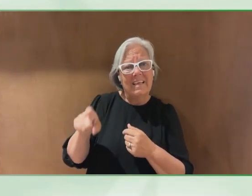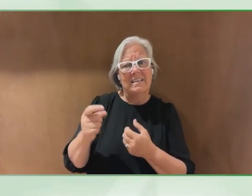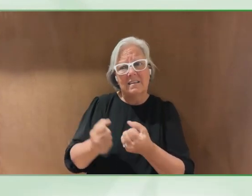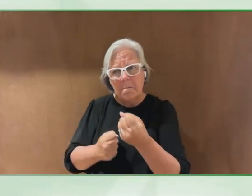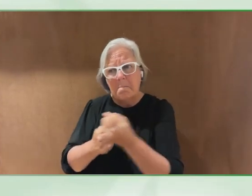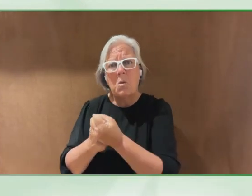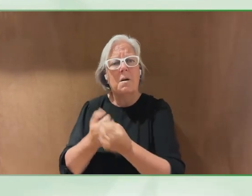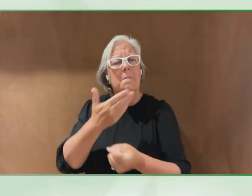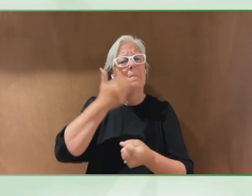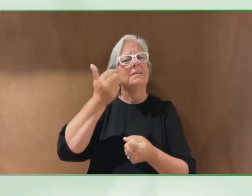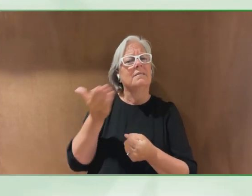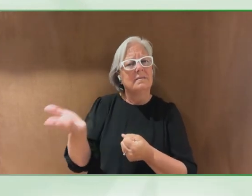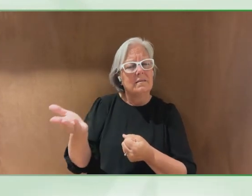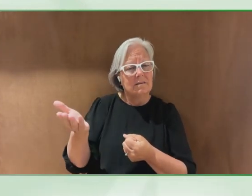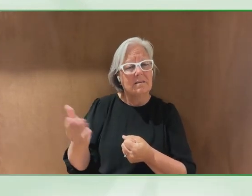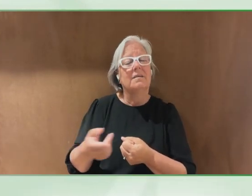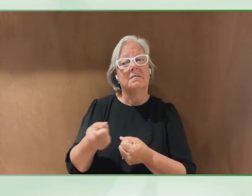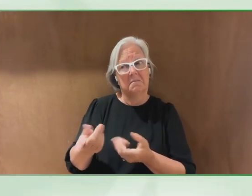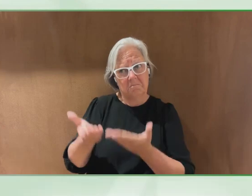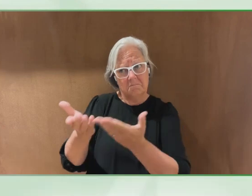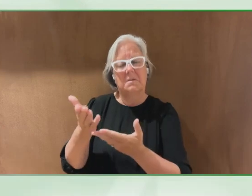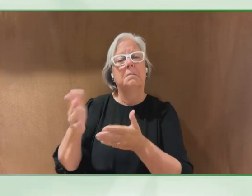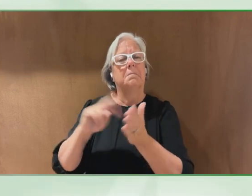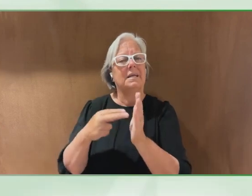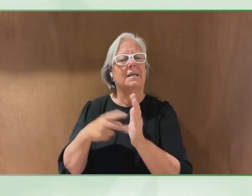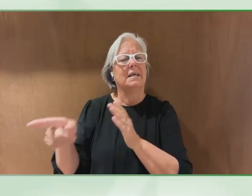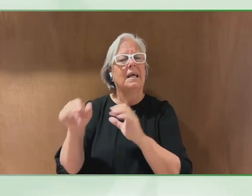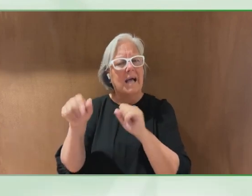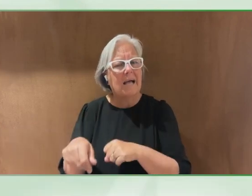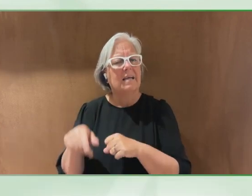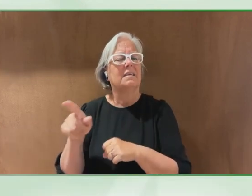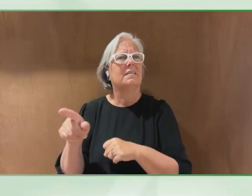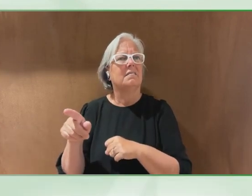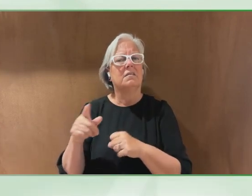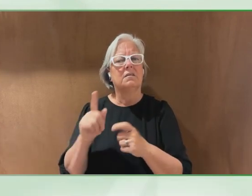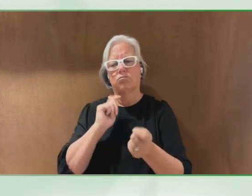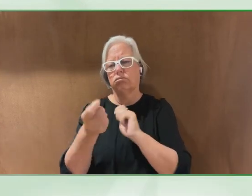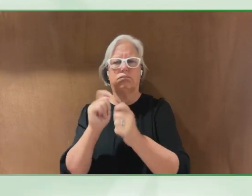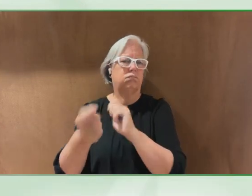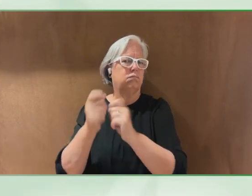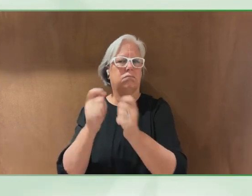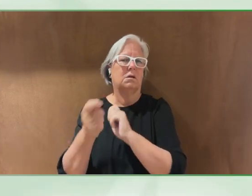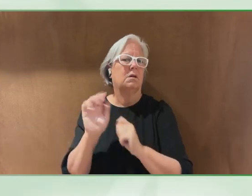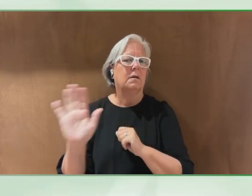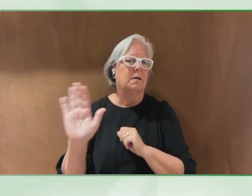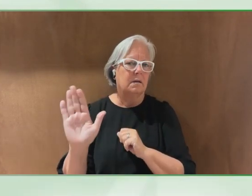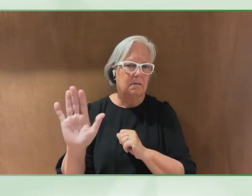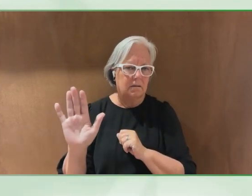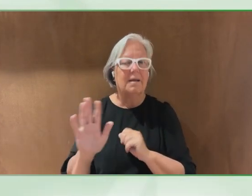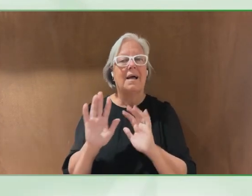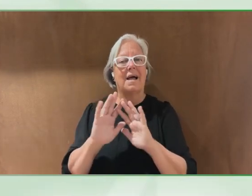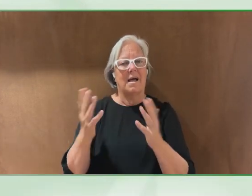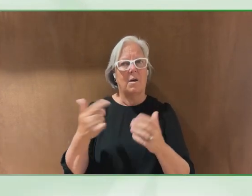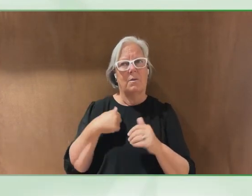put them in a position where they can educate people about a lot of the judgment that they face and how we can improve and not